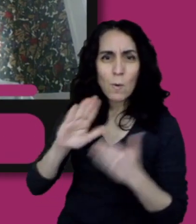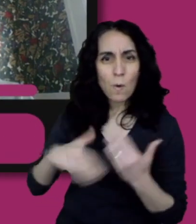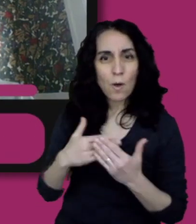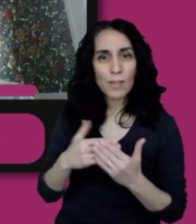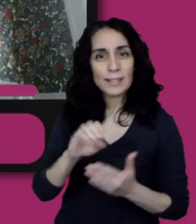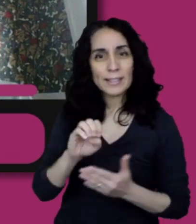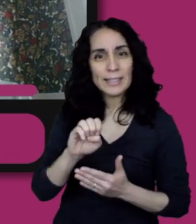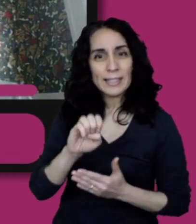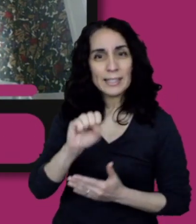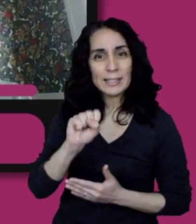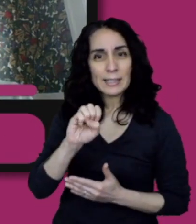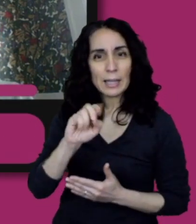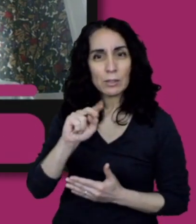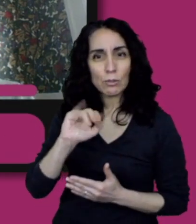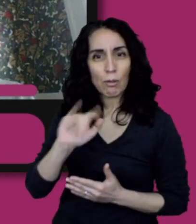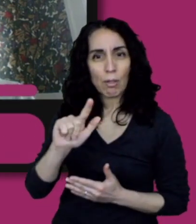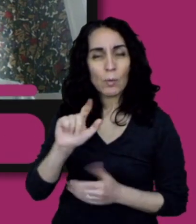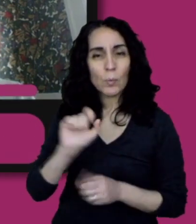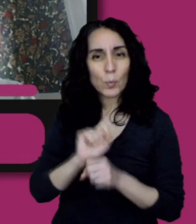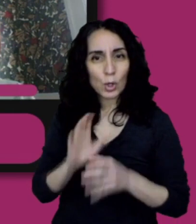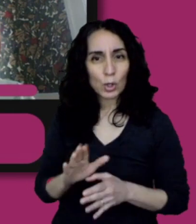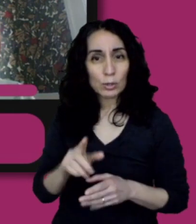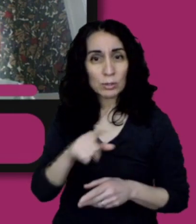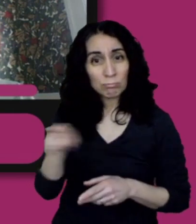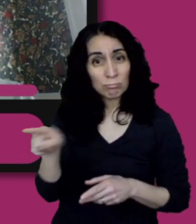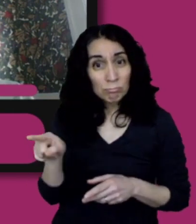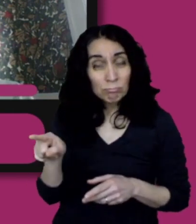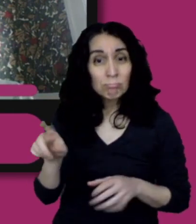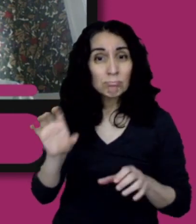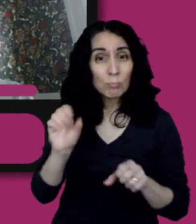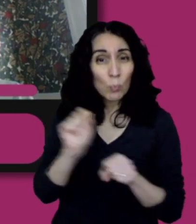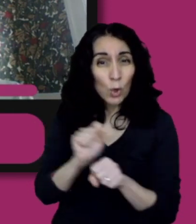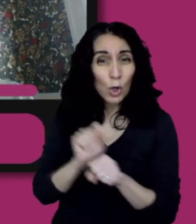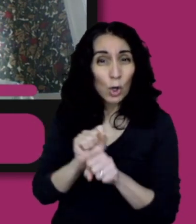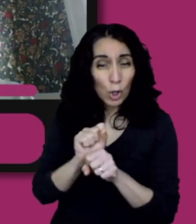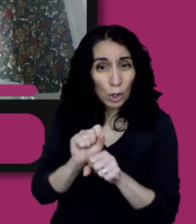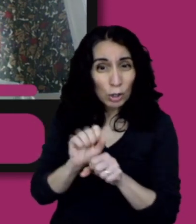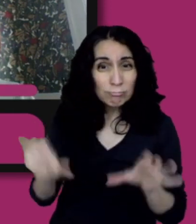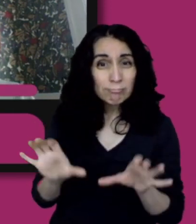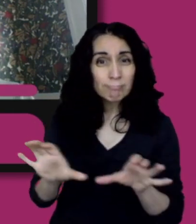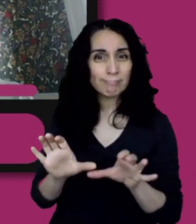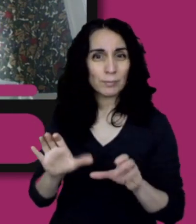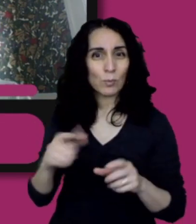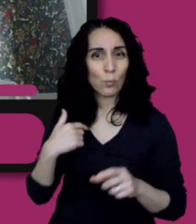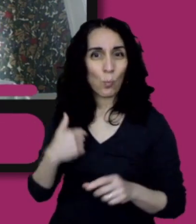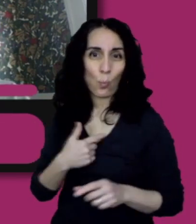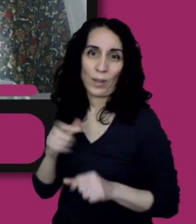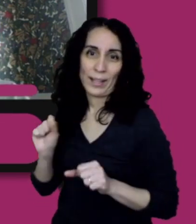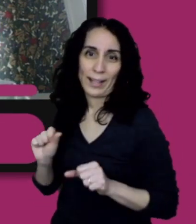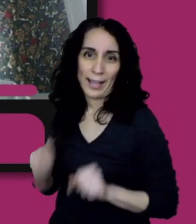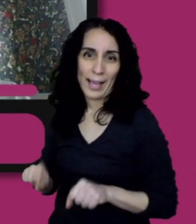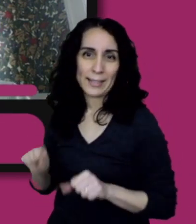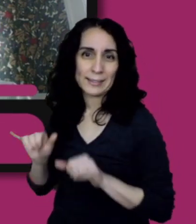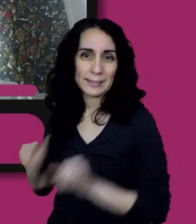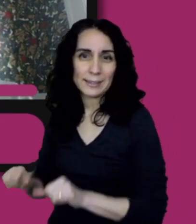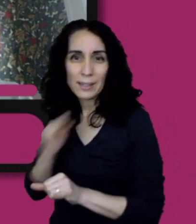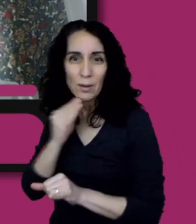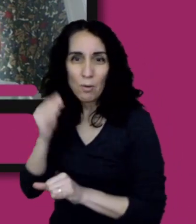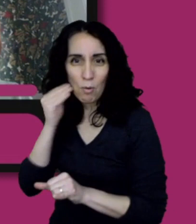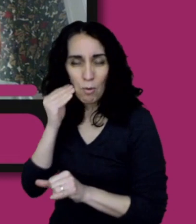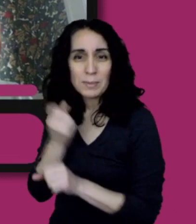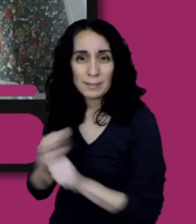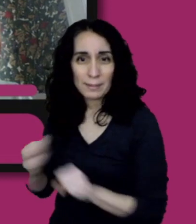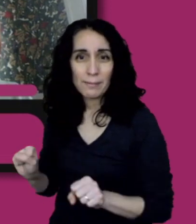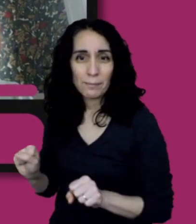much to all of our essential workers right now, all of the people who are allowing the rest of us to work from home, who are keeping us safe,